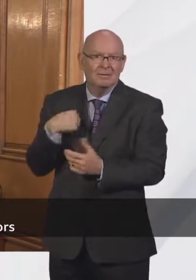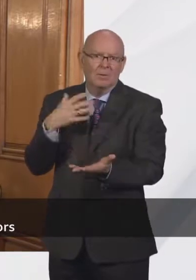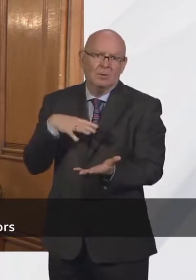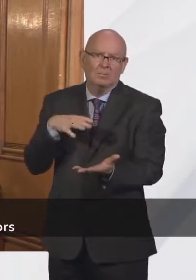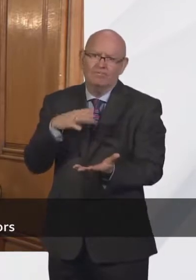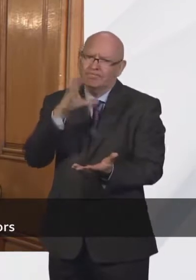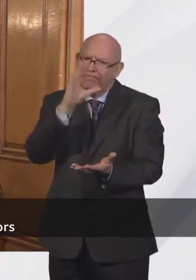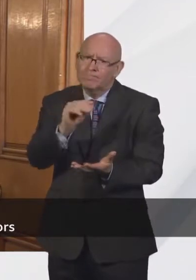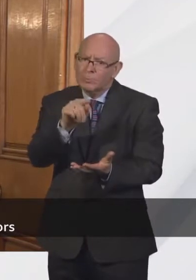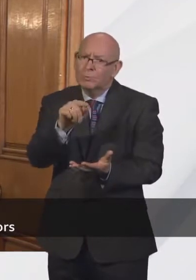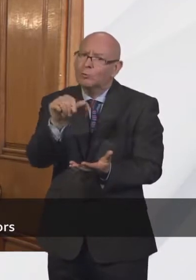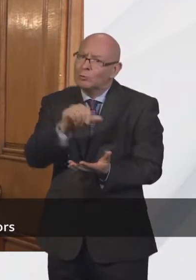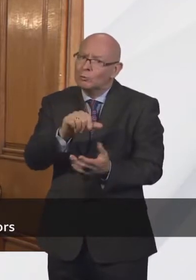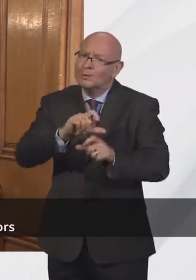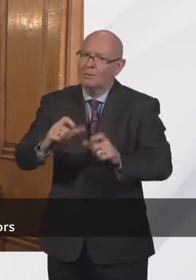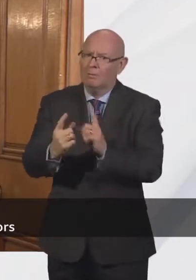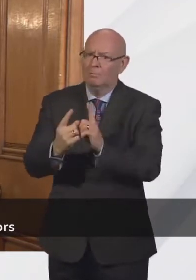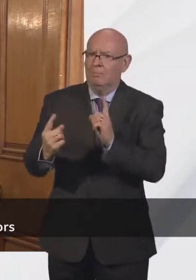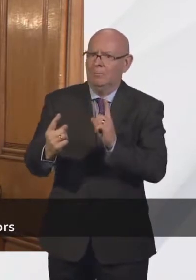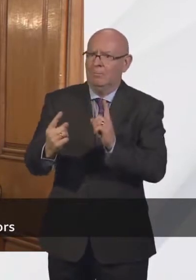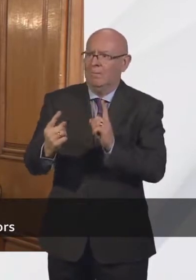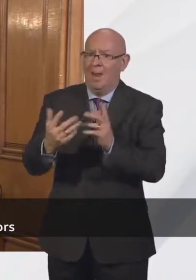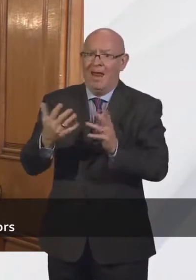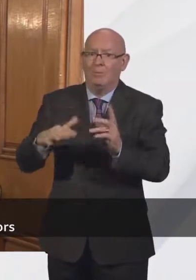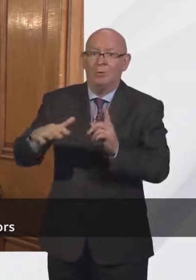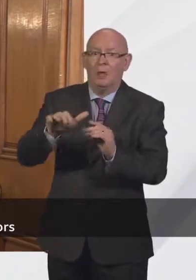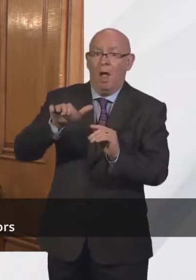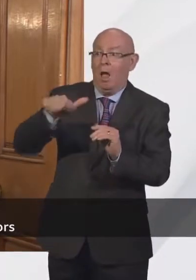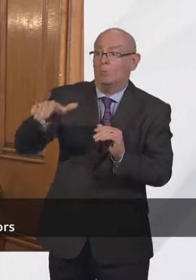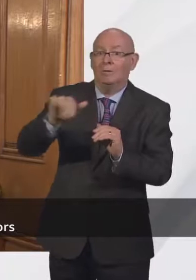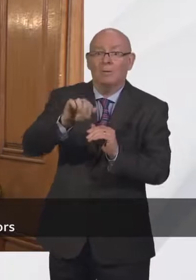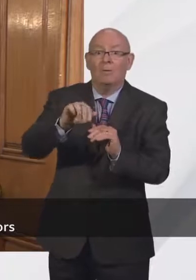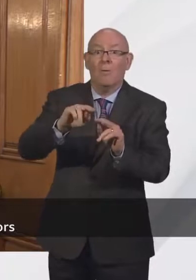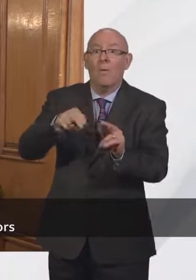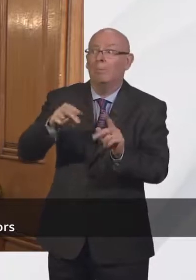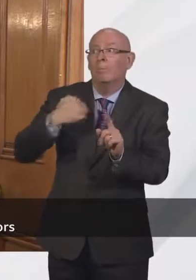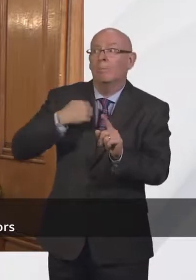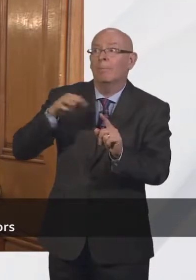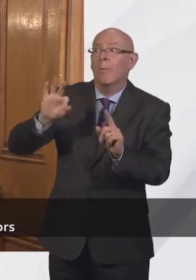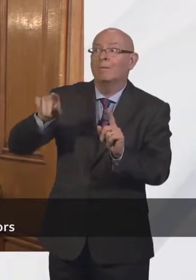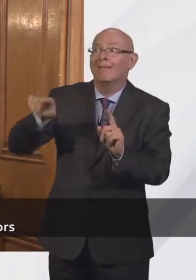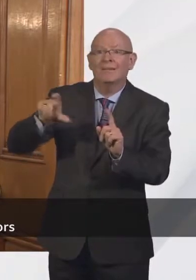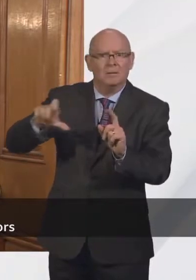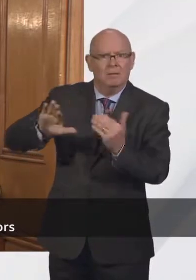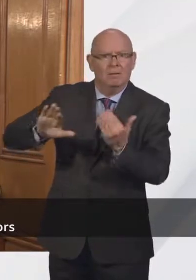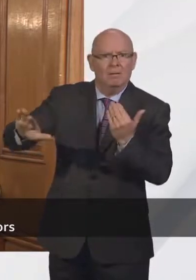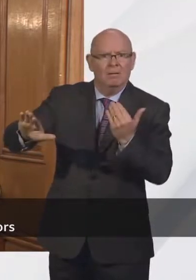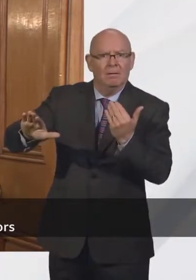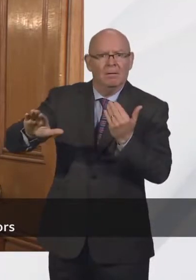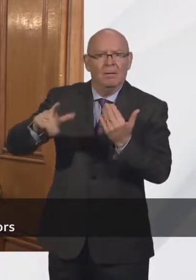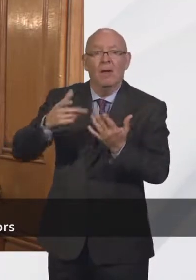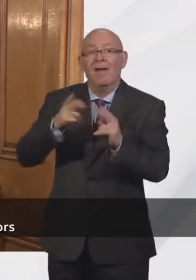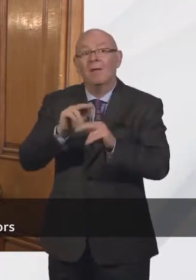to meet in a park or a garden in a group of up to 6 people drawn from 6 different households.